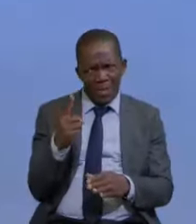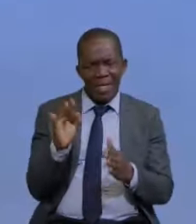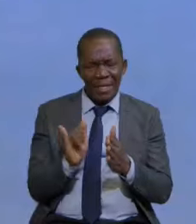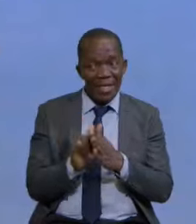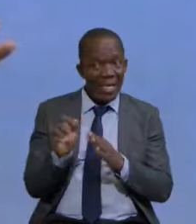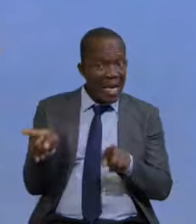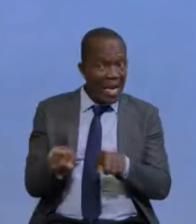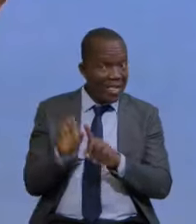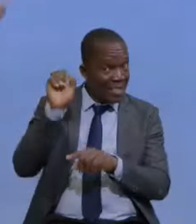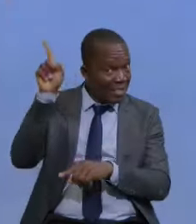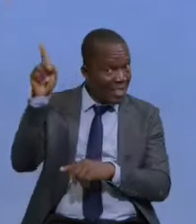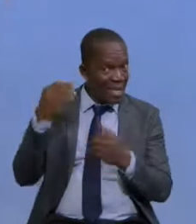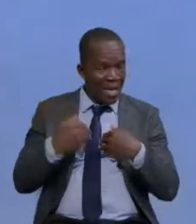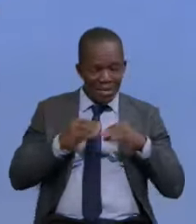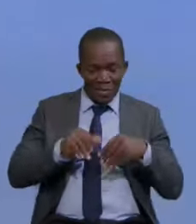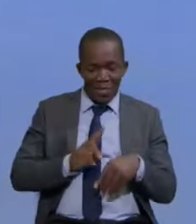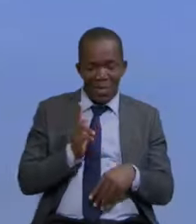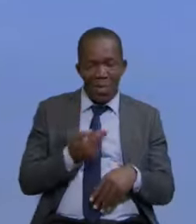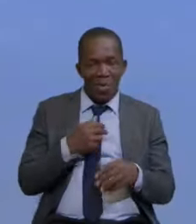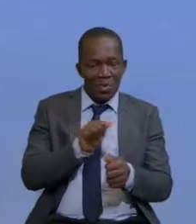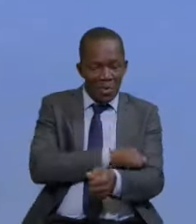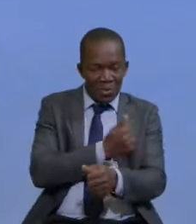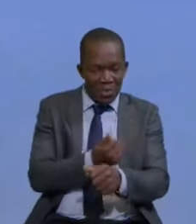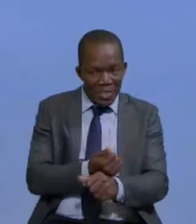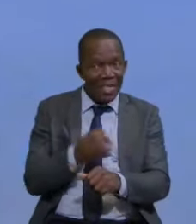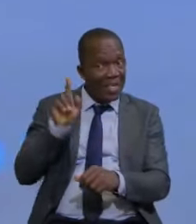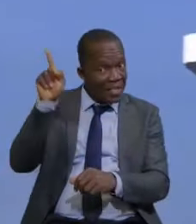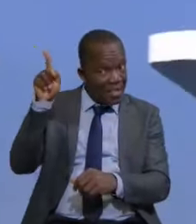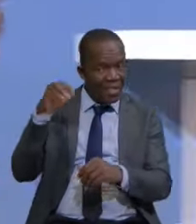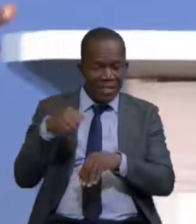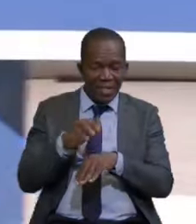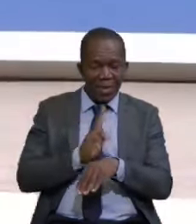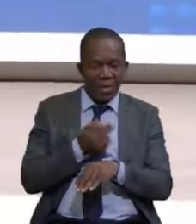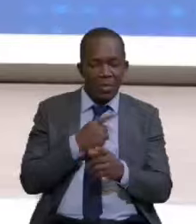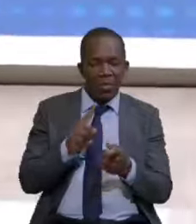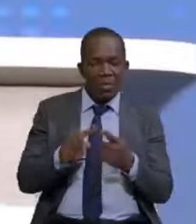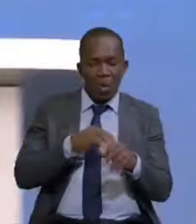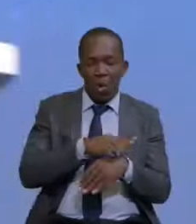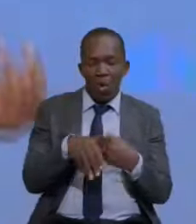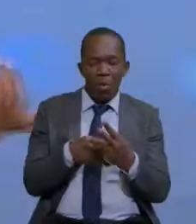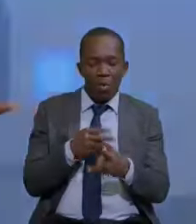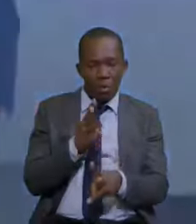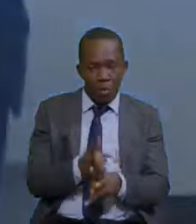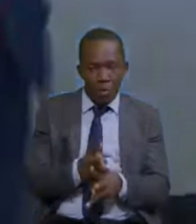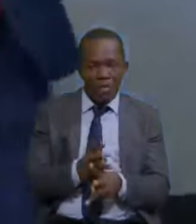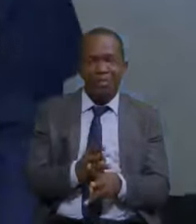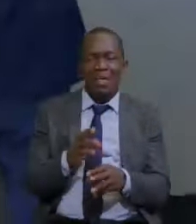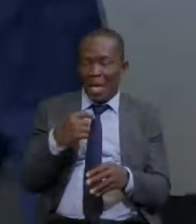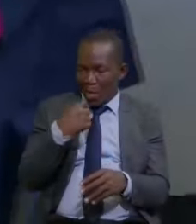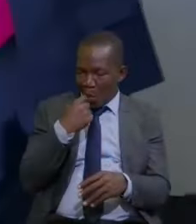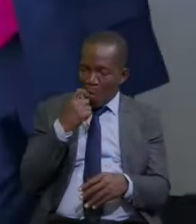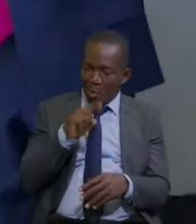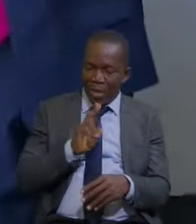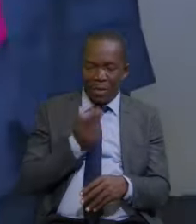forth into all nations, any part of any nation, and he says, "We should teach." We shouldn't